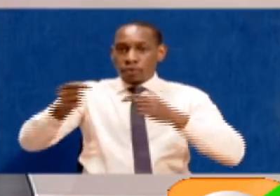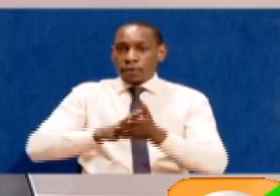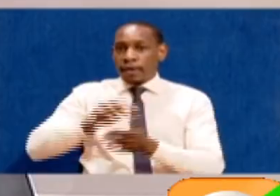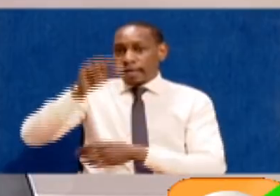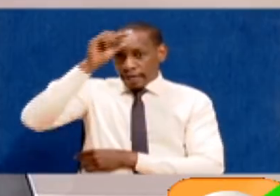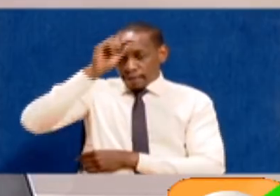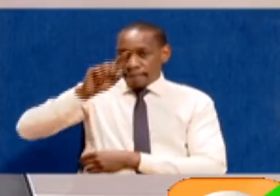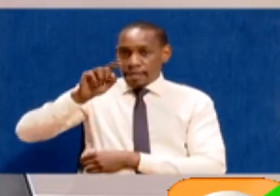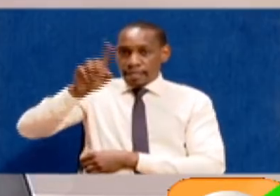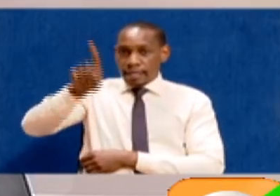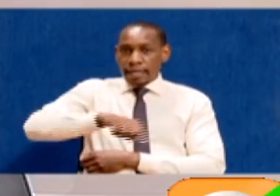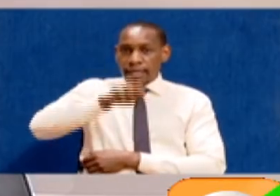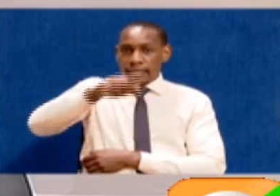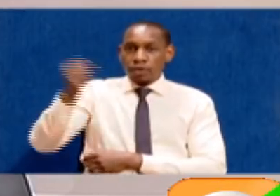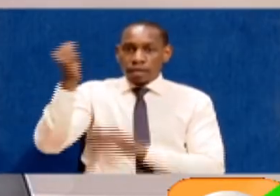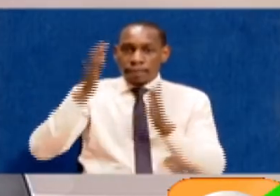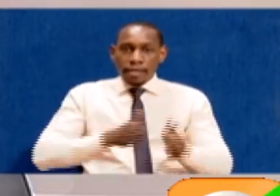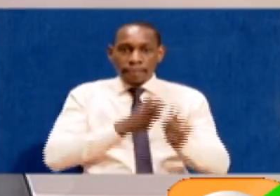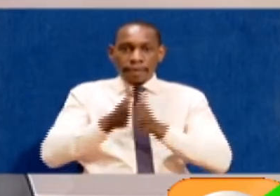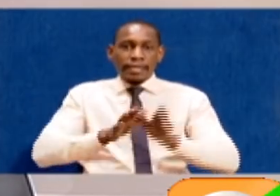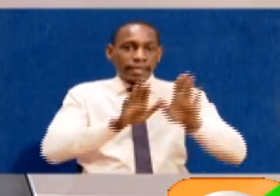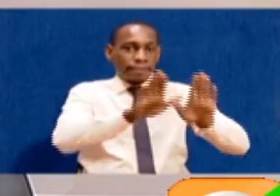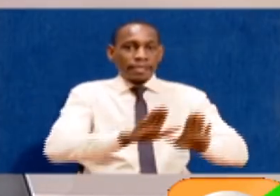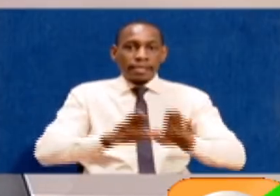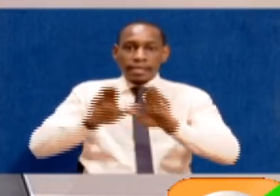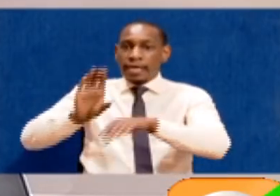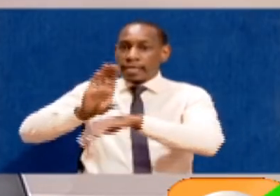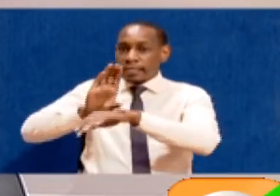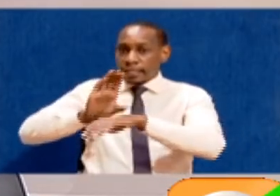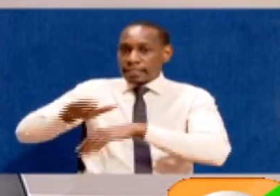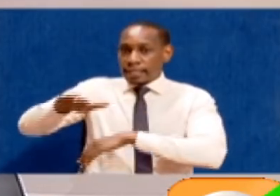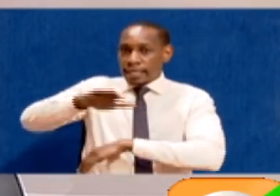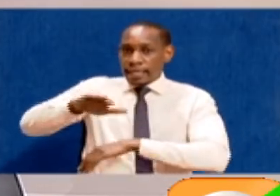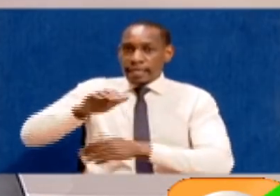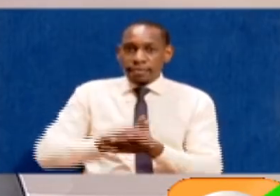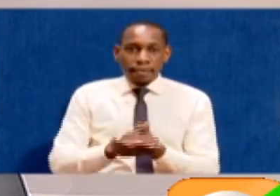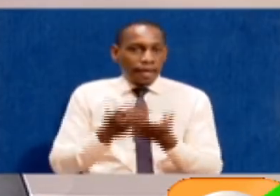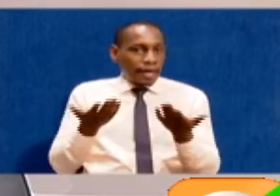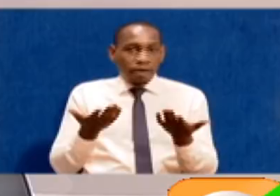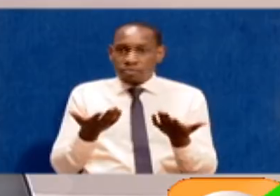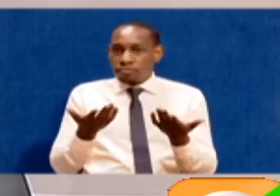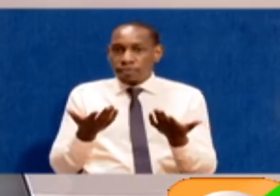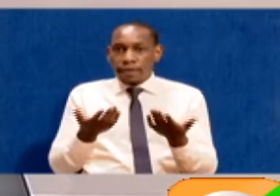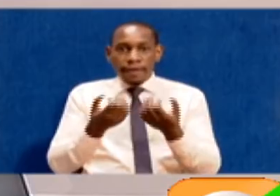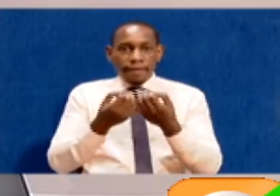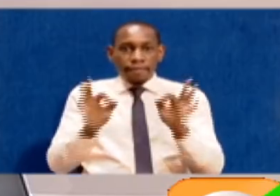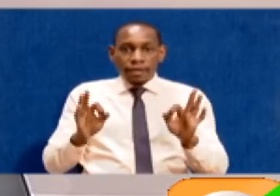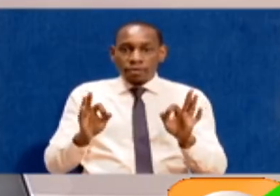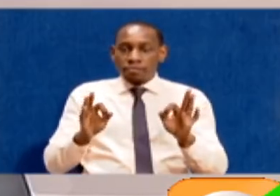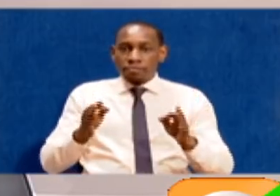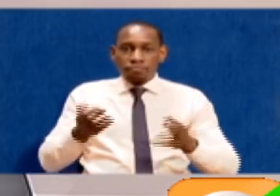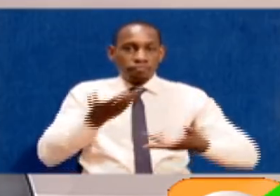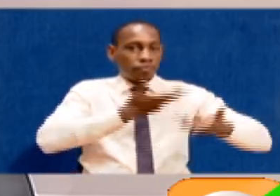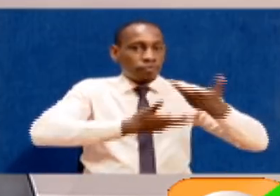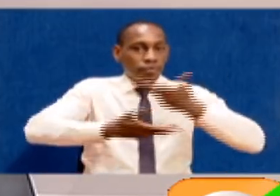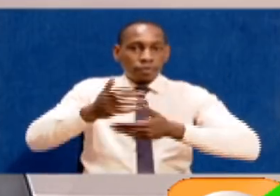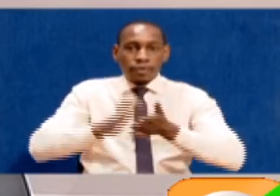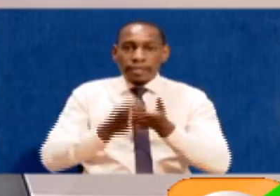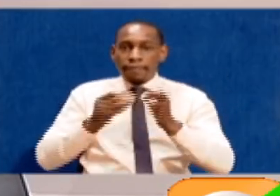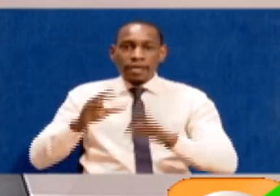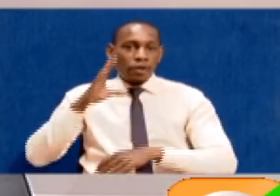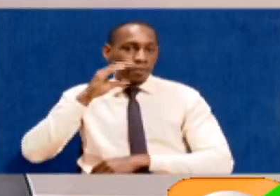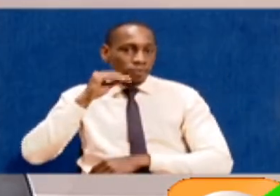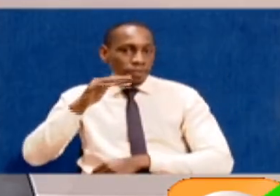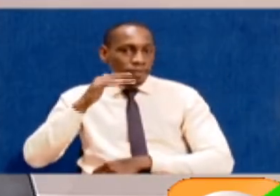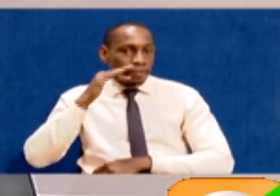says the government should ban politicians from organizing rallies in church premises. I'm not sure how that fits with freedom of association, freedom of speech